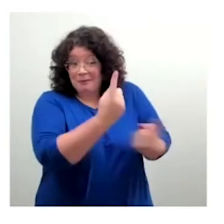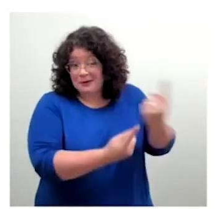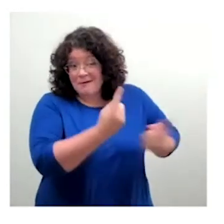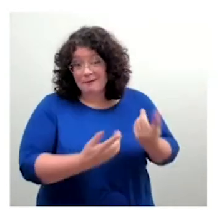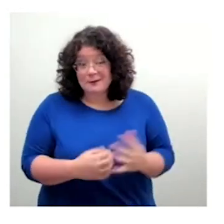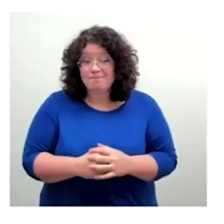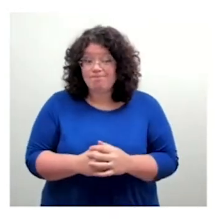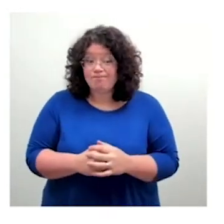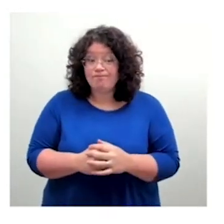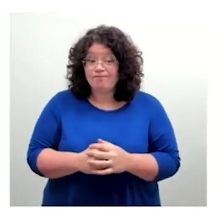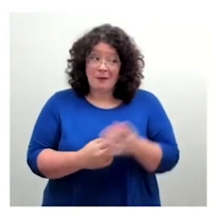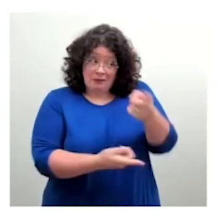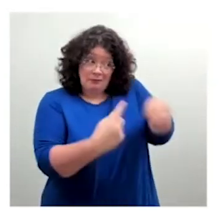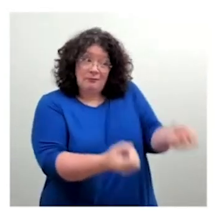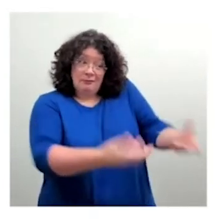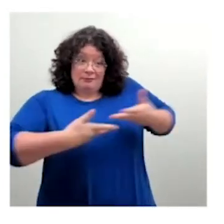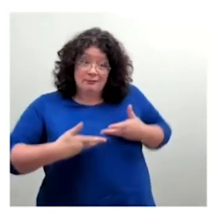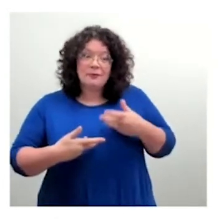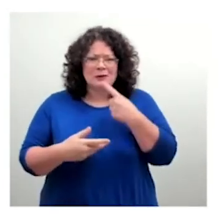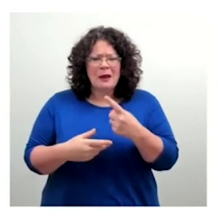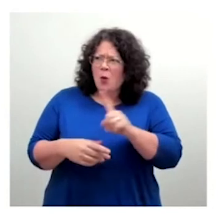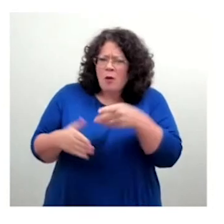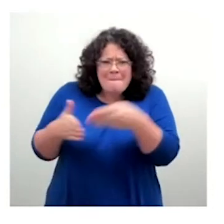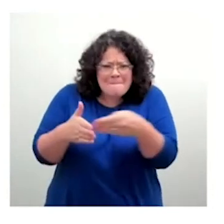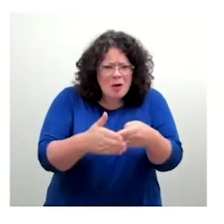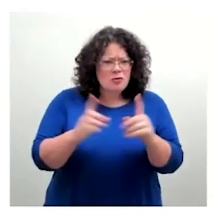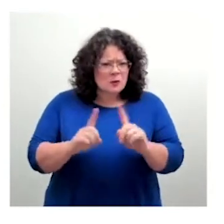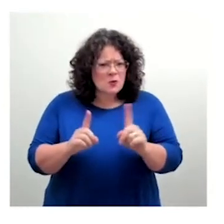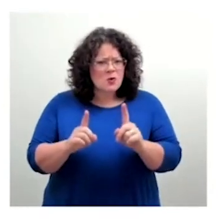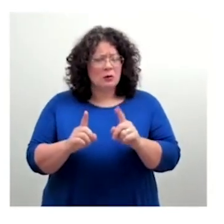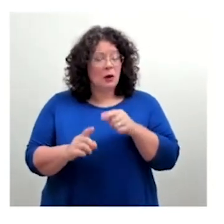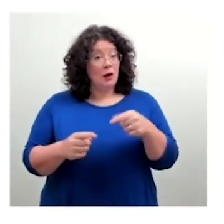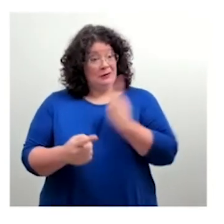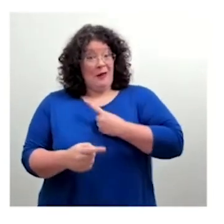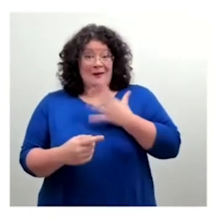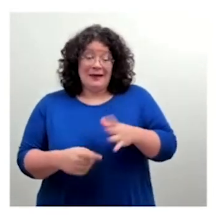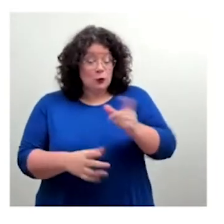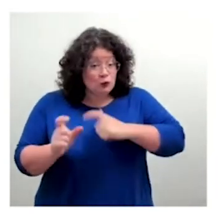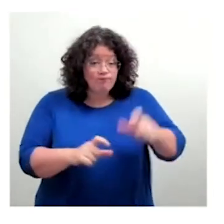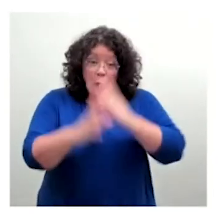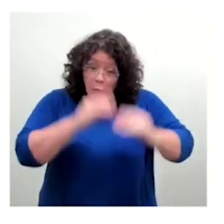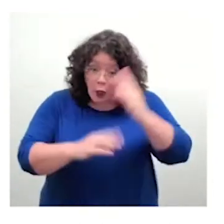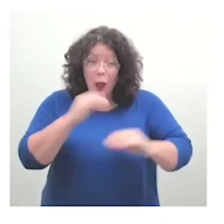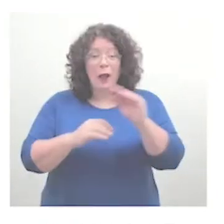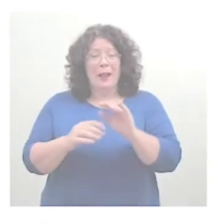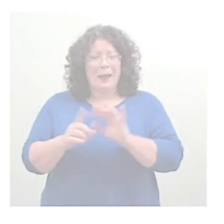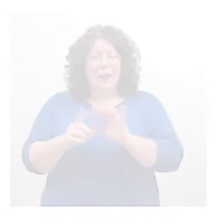It's everyone's responsibility, so be a game changer. Thank you.